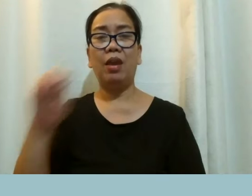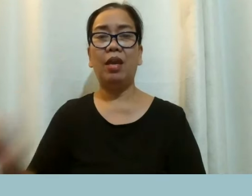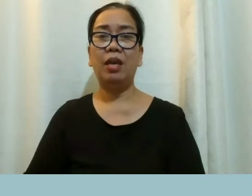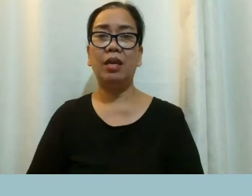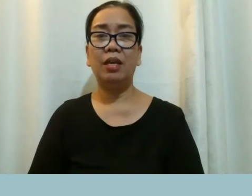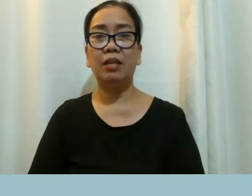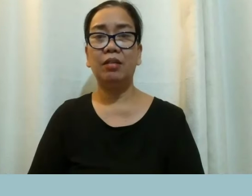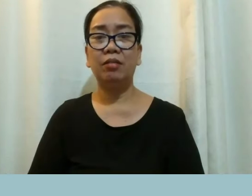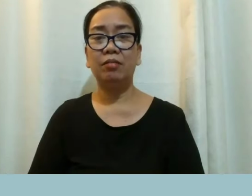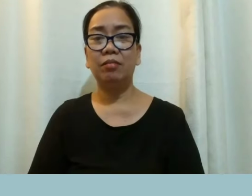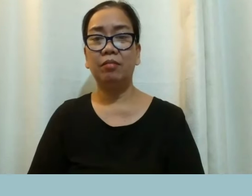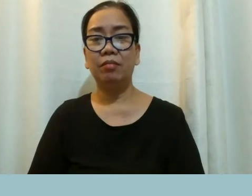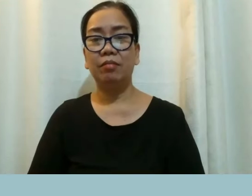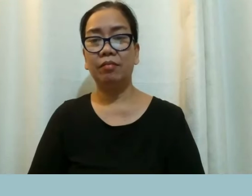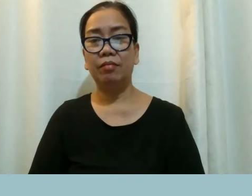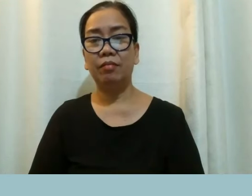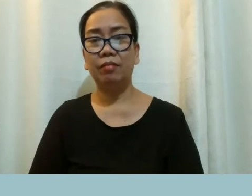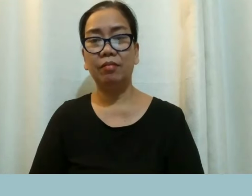opaque.